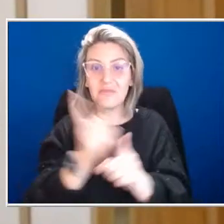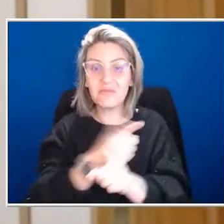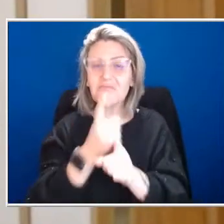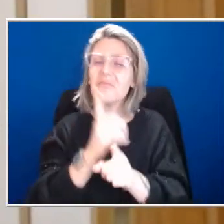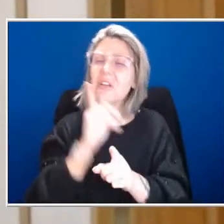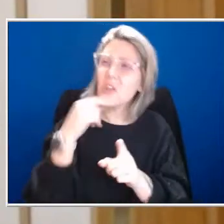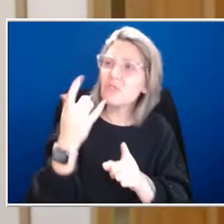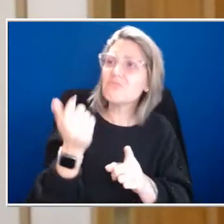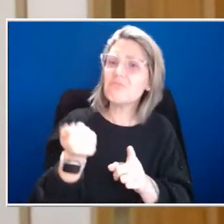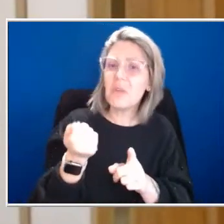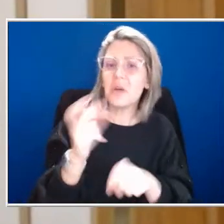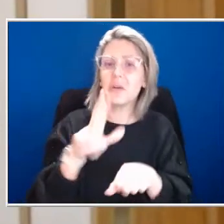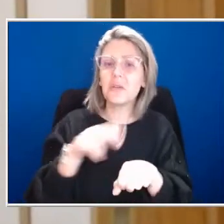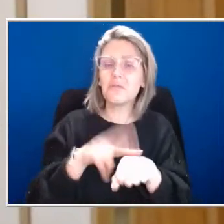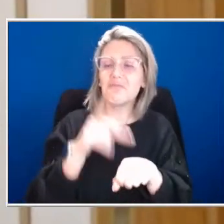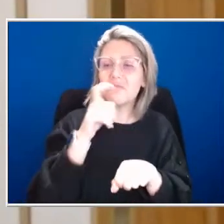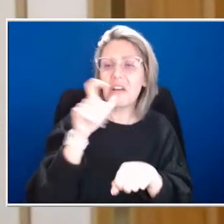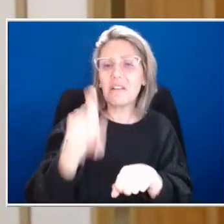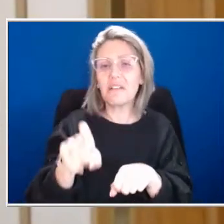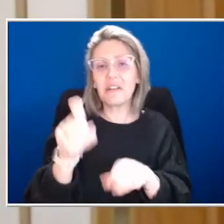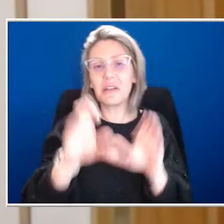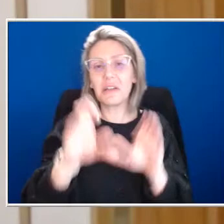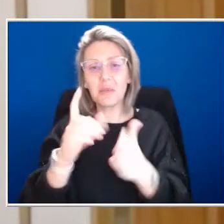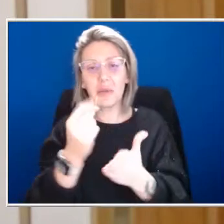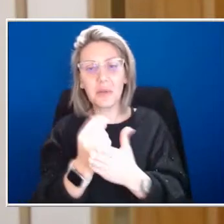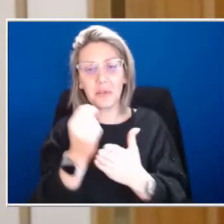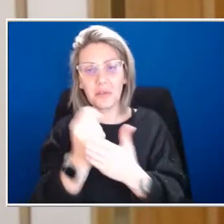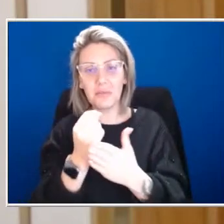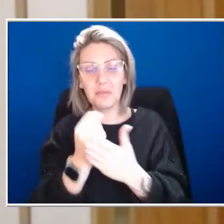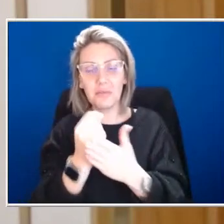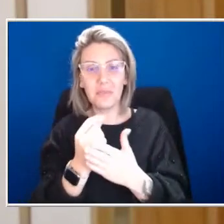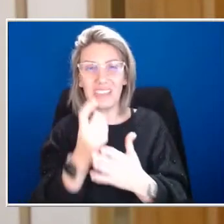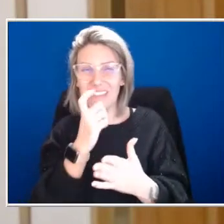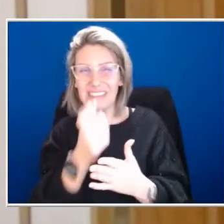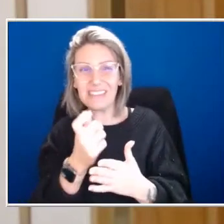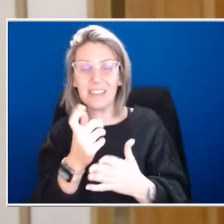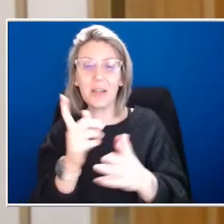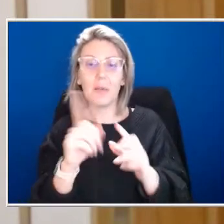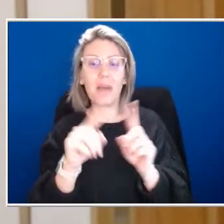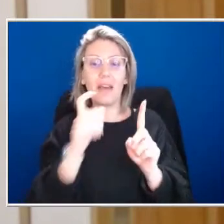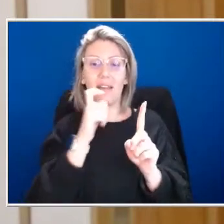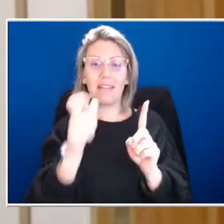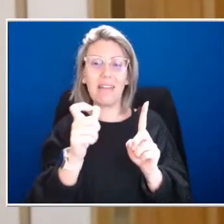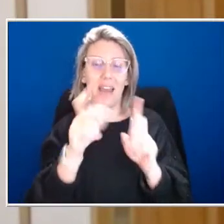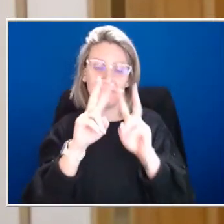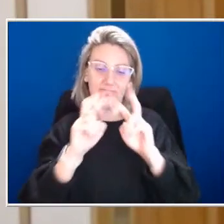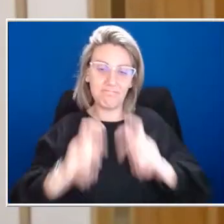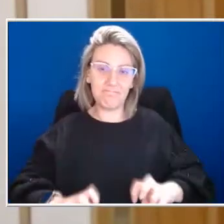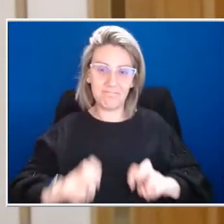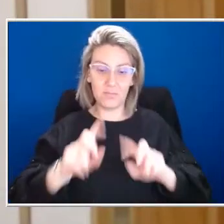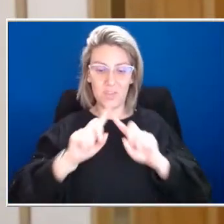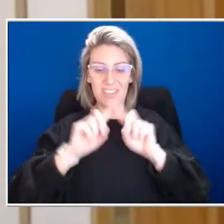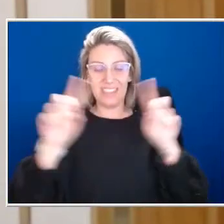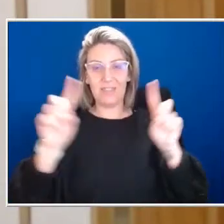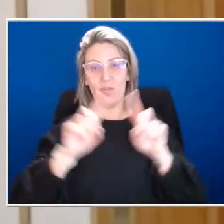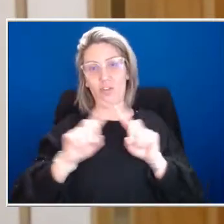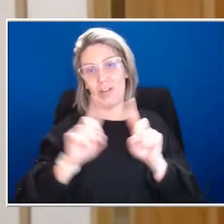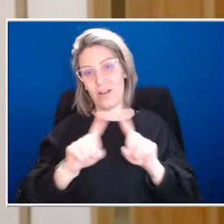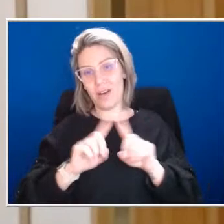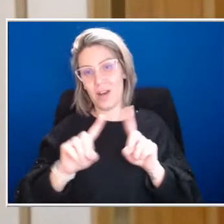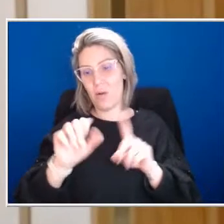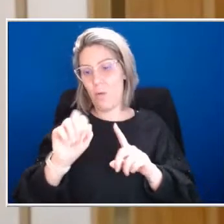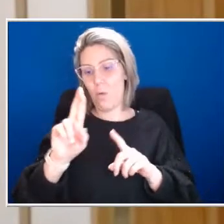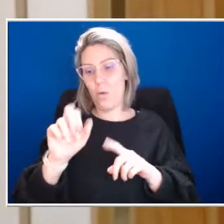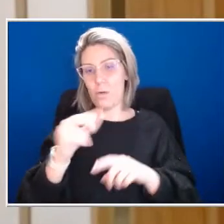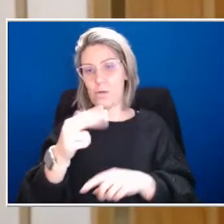normal, not needing chemotherapy. It didn't look abnormal, but what they had not looked into was different organs. And we looked into heart, it kind of